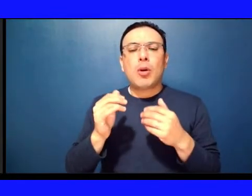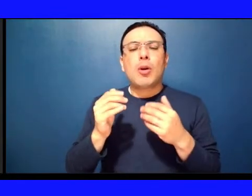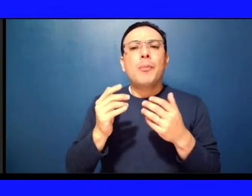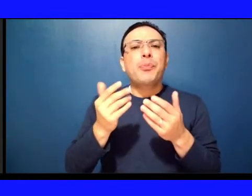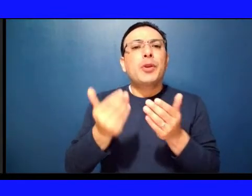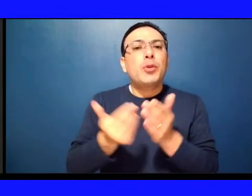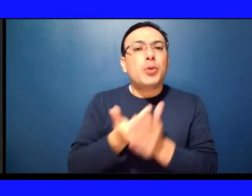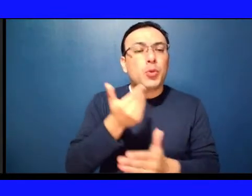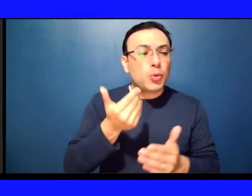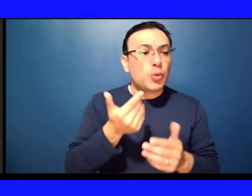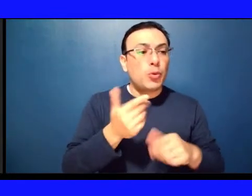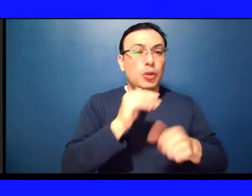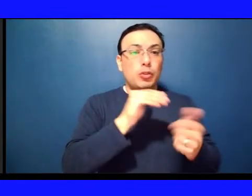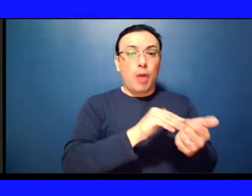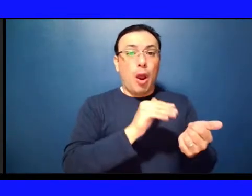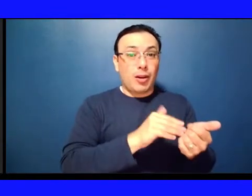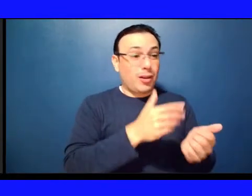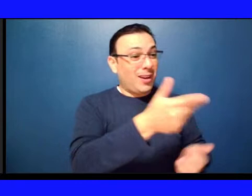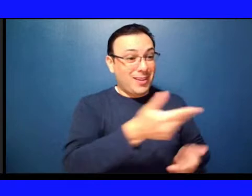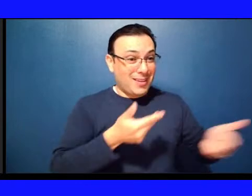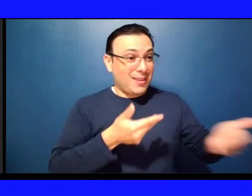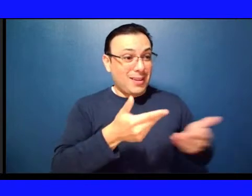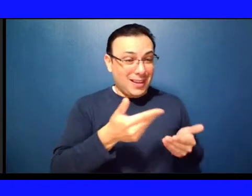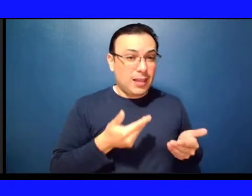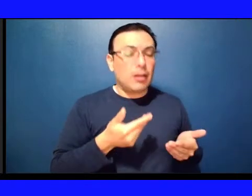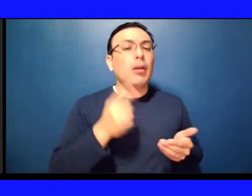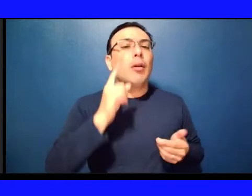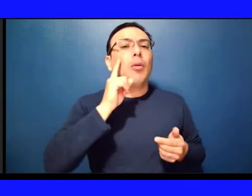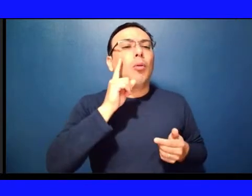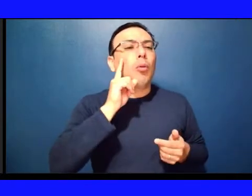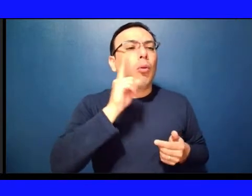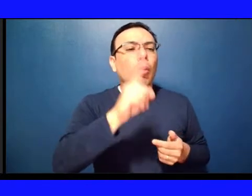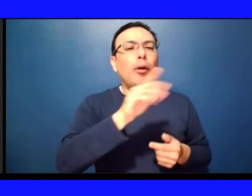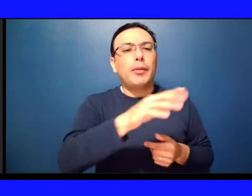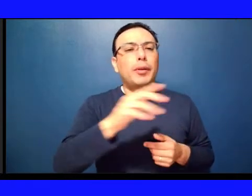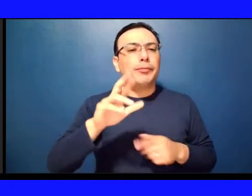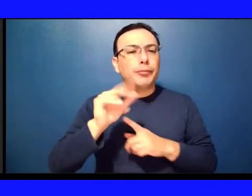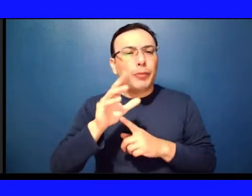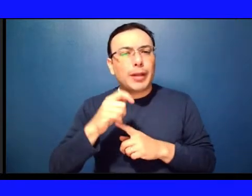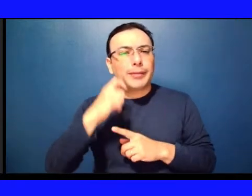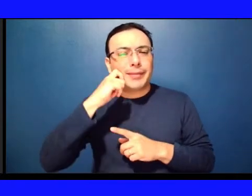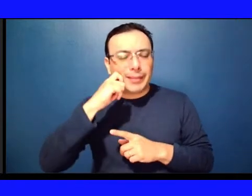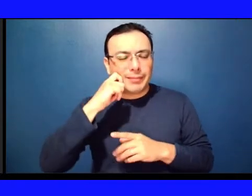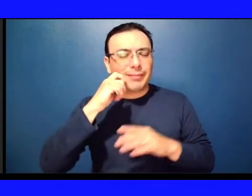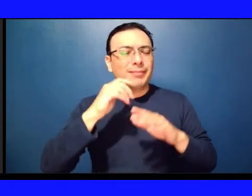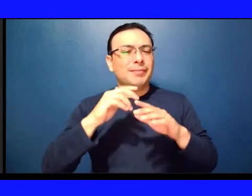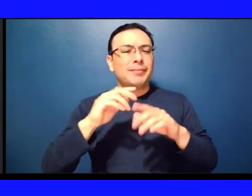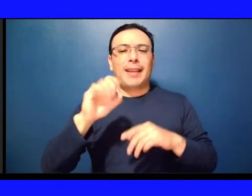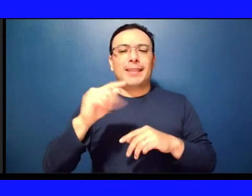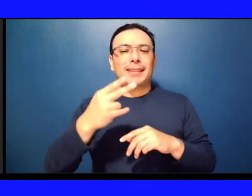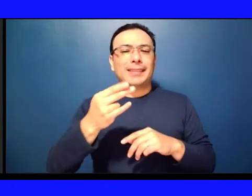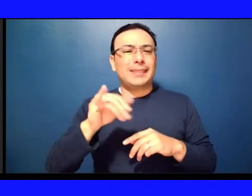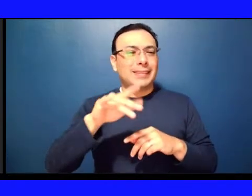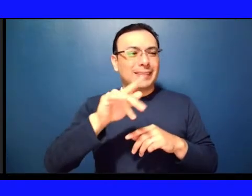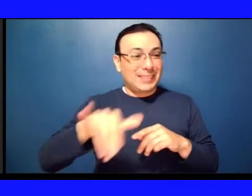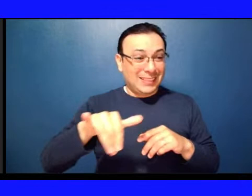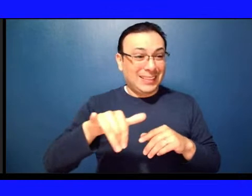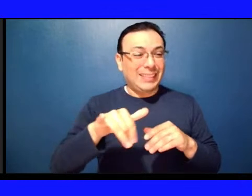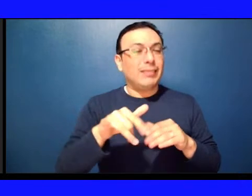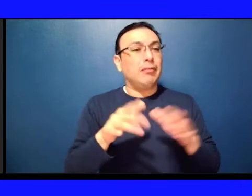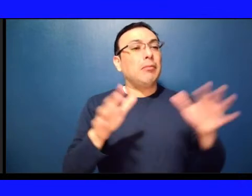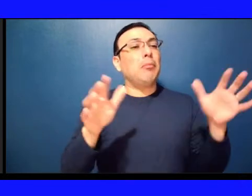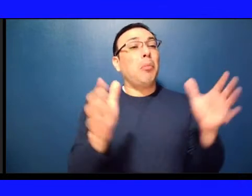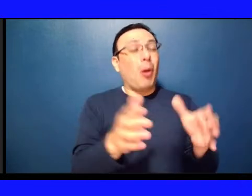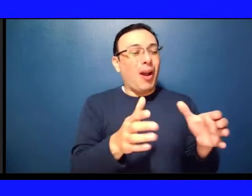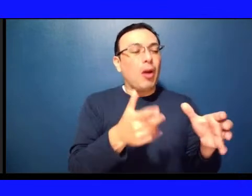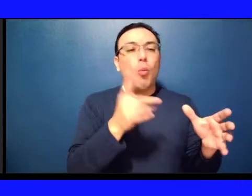minority of physicians, and we will be doing a comparison calendar to calendar year for